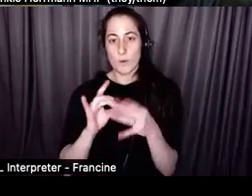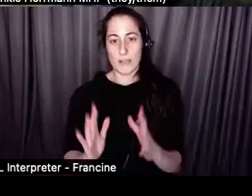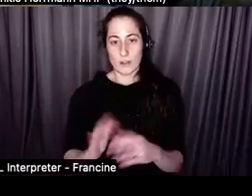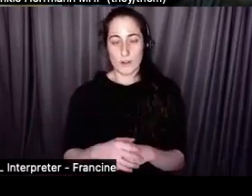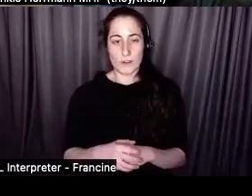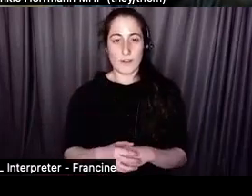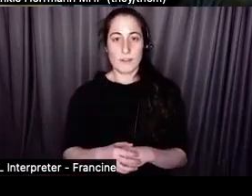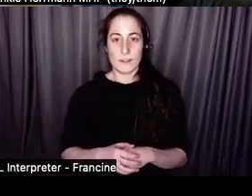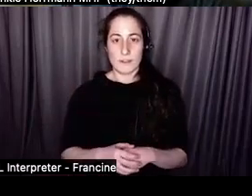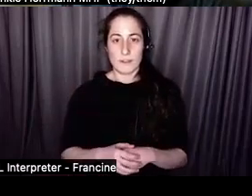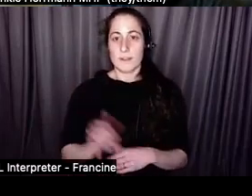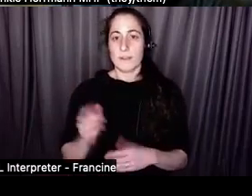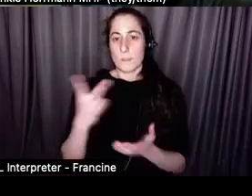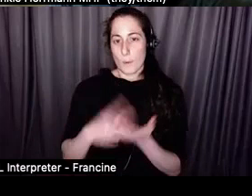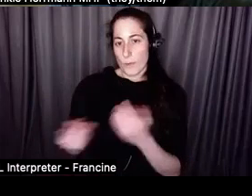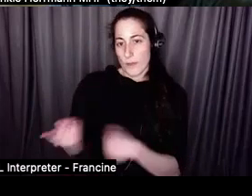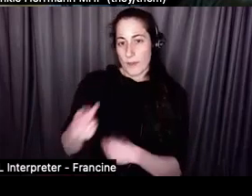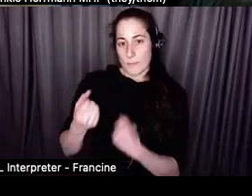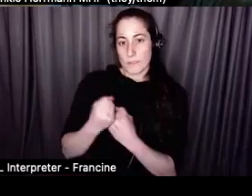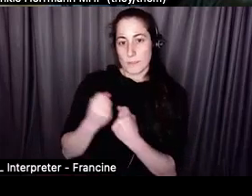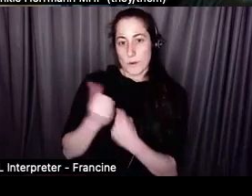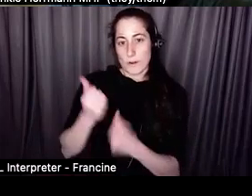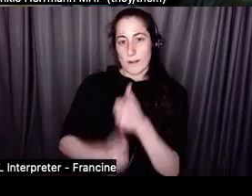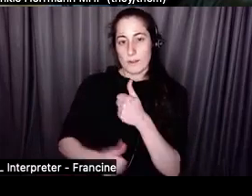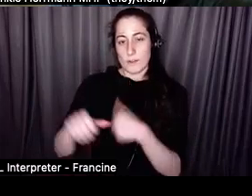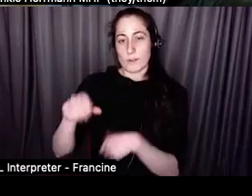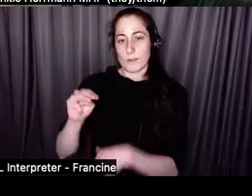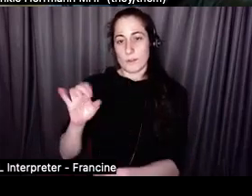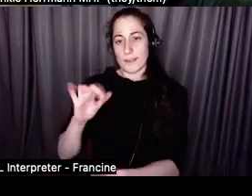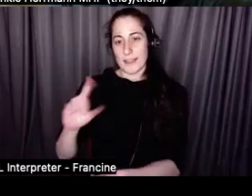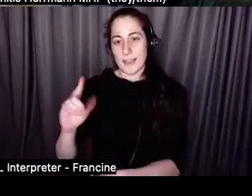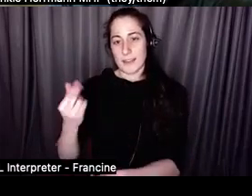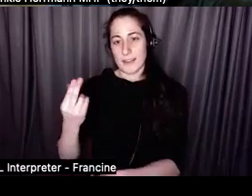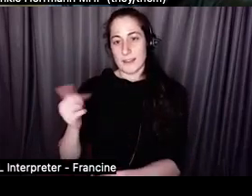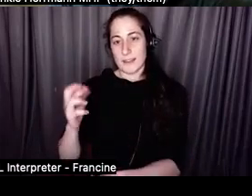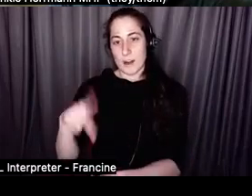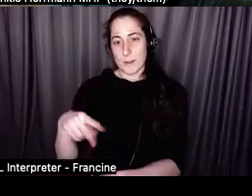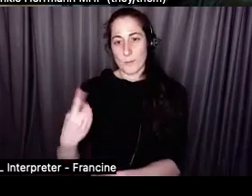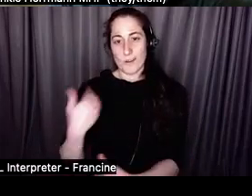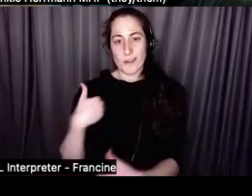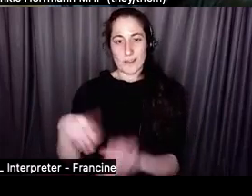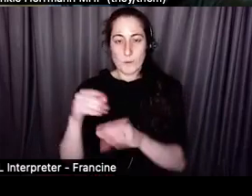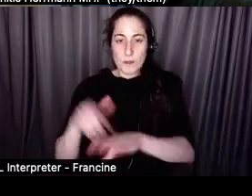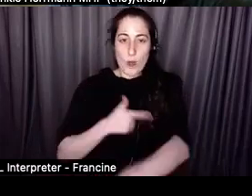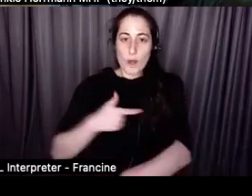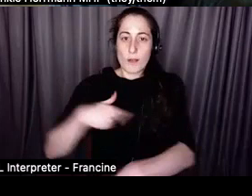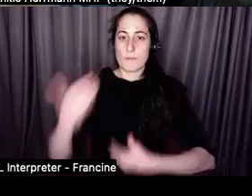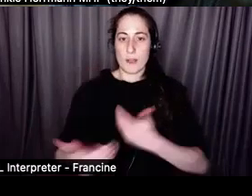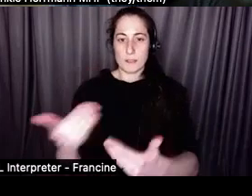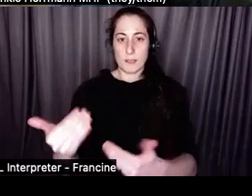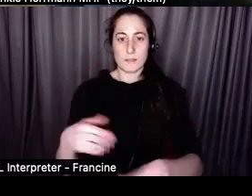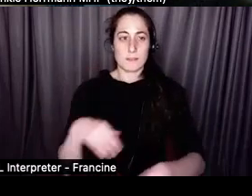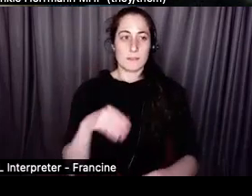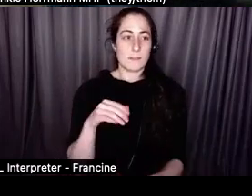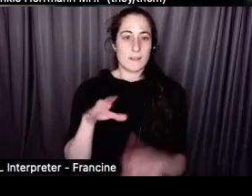both supports that are available under Medicaid HARP. One of them has a longer process than the other, is basically the access